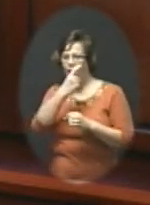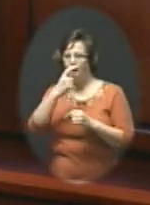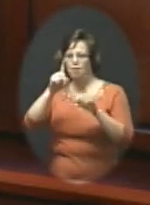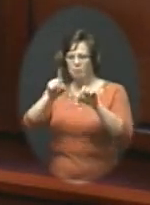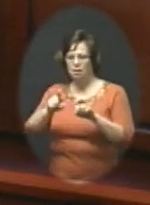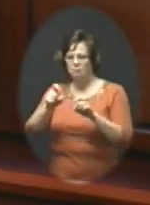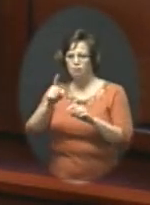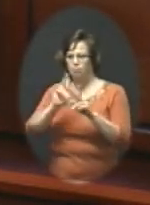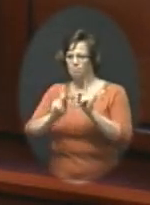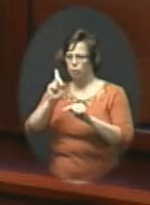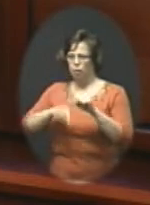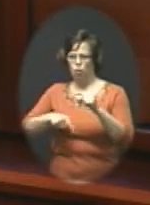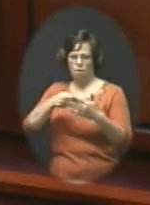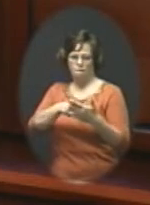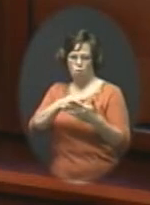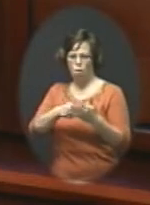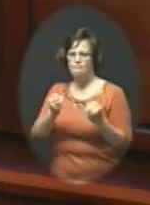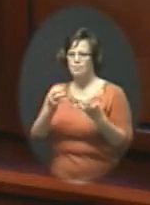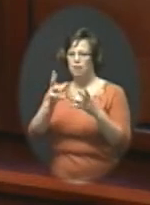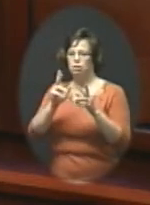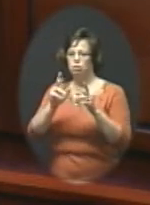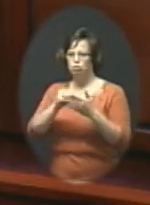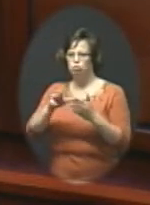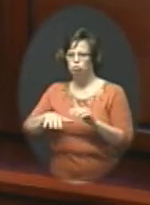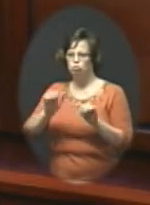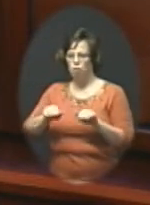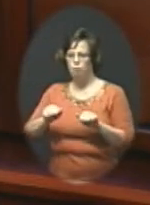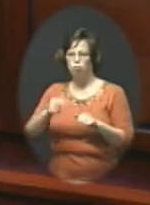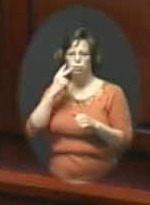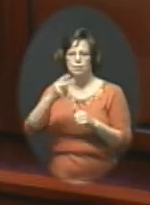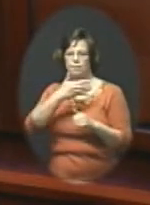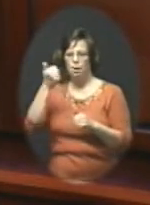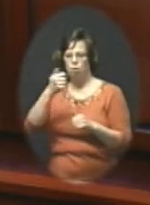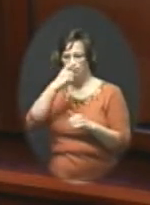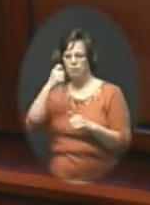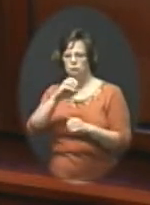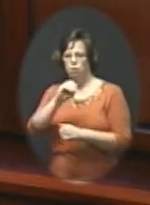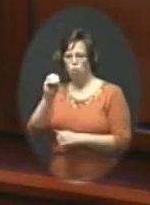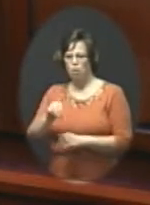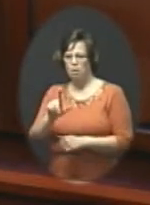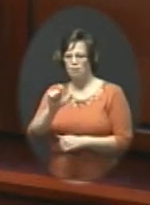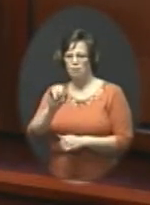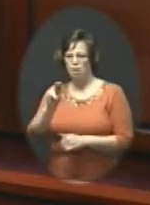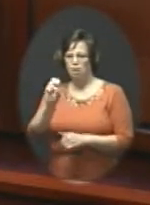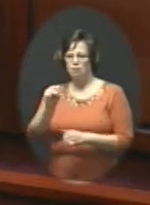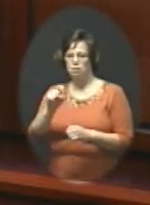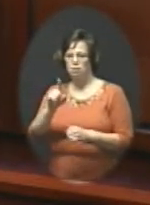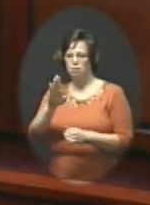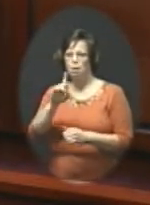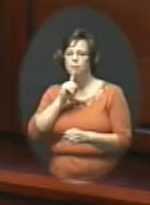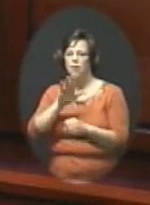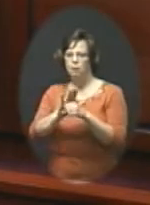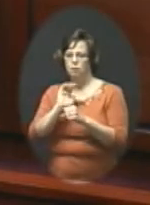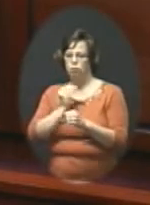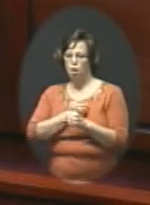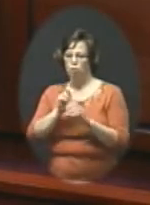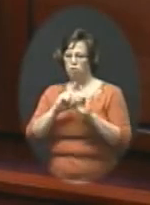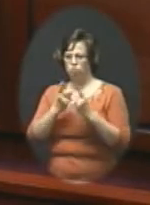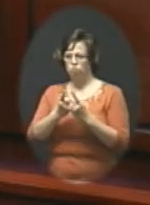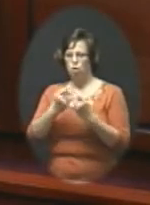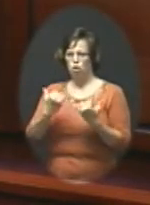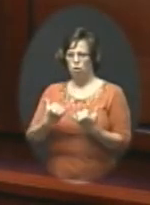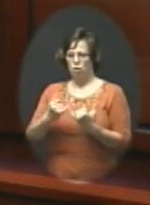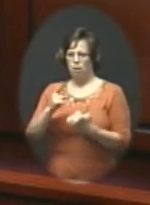not afford them. Hundreds of students are able to see better in the classroom due to the Olathe Lions Club dedication to our district. Currently, the club